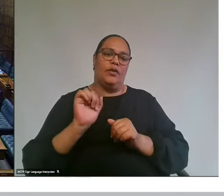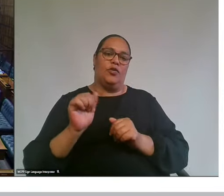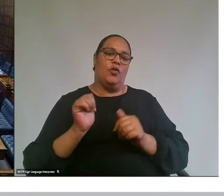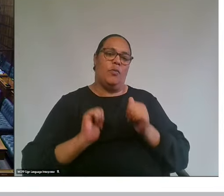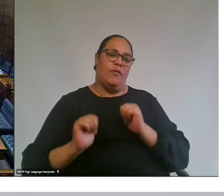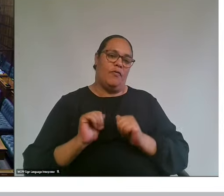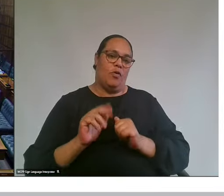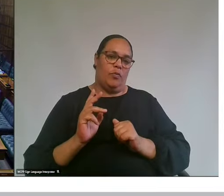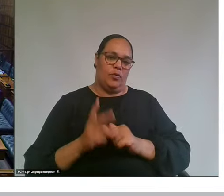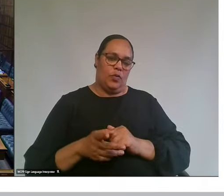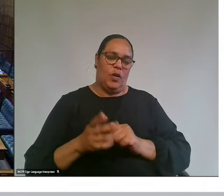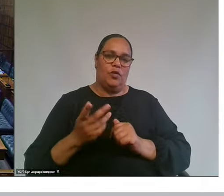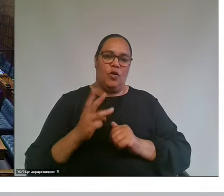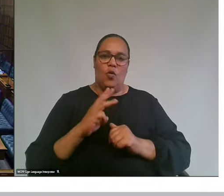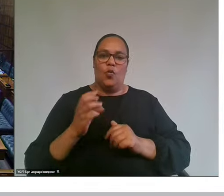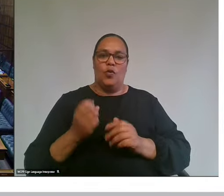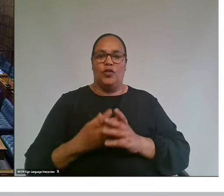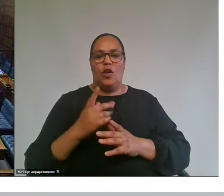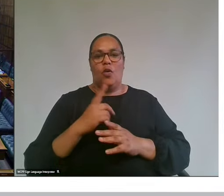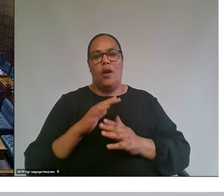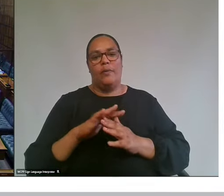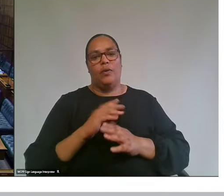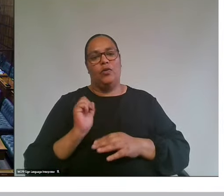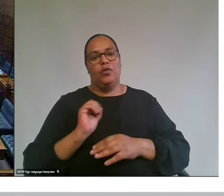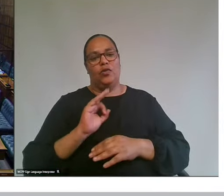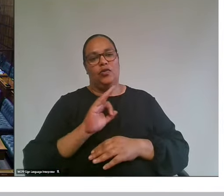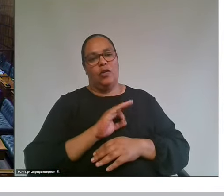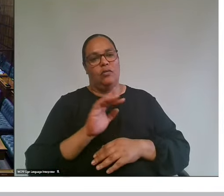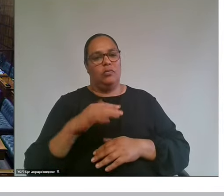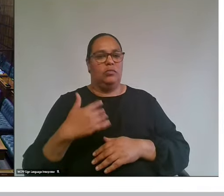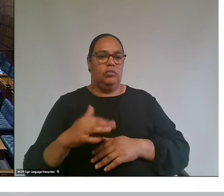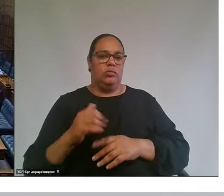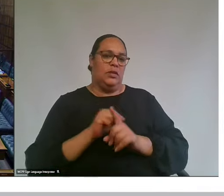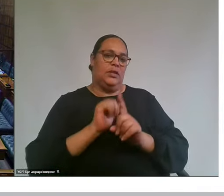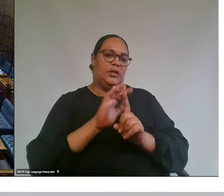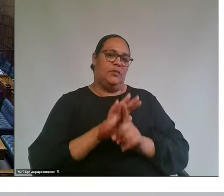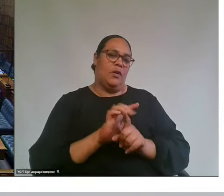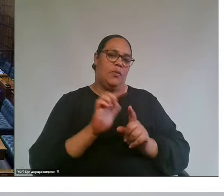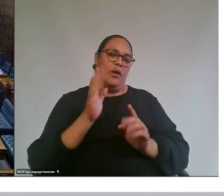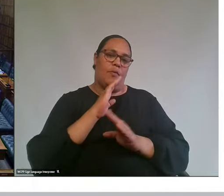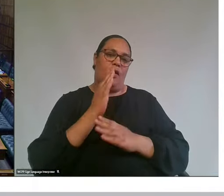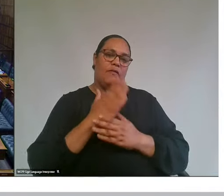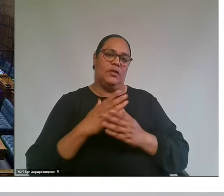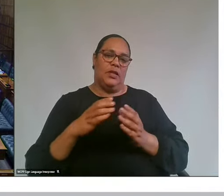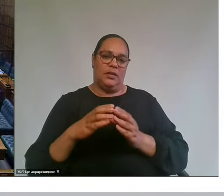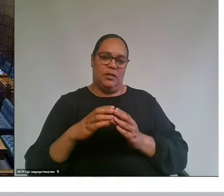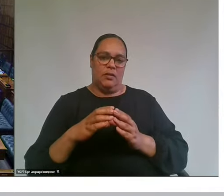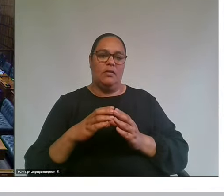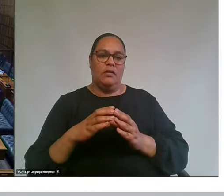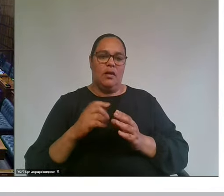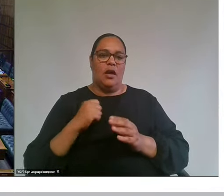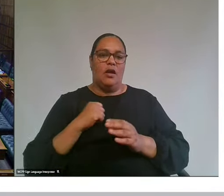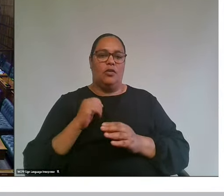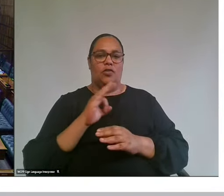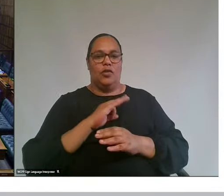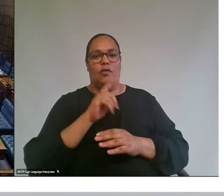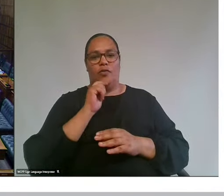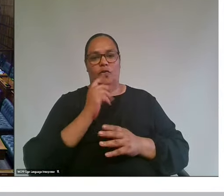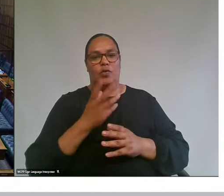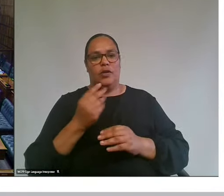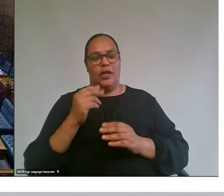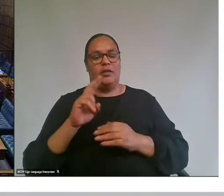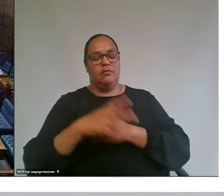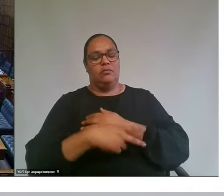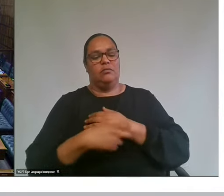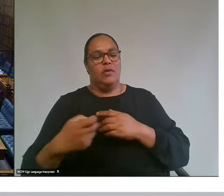performance so westro because our staff are very very exposed to the private sector our staff do get poached